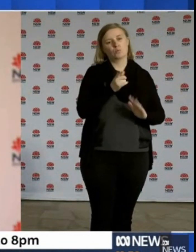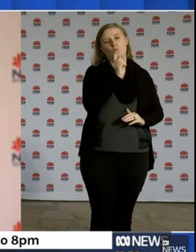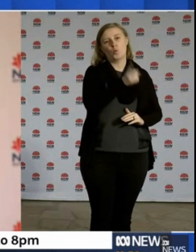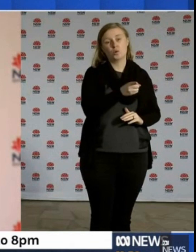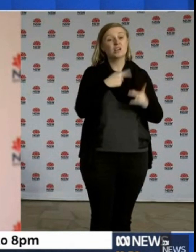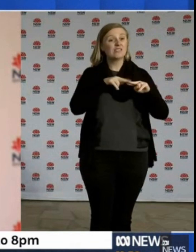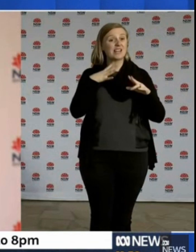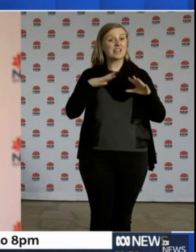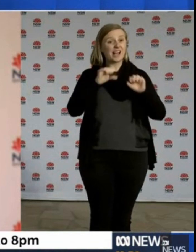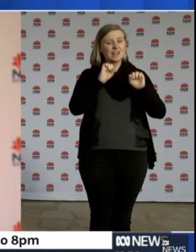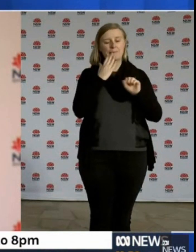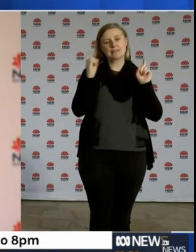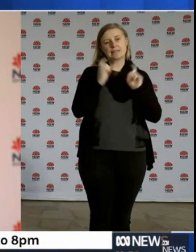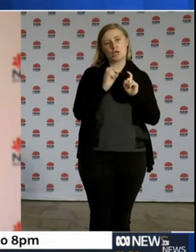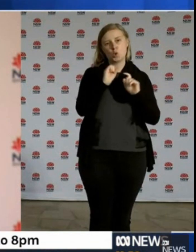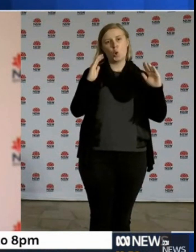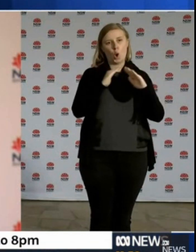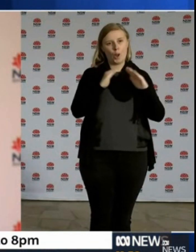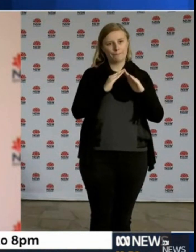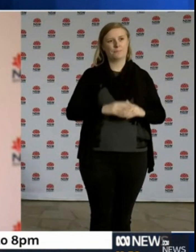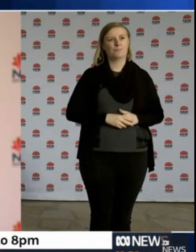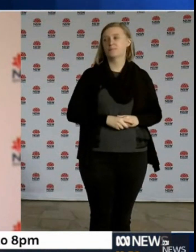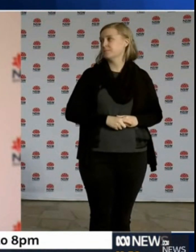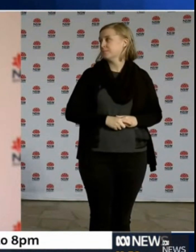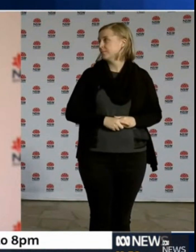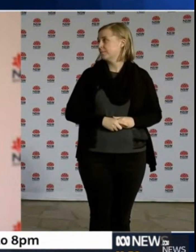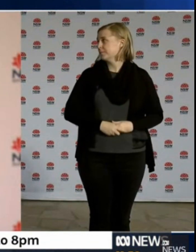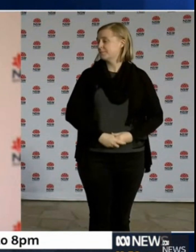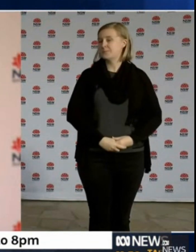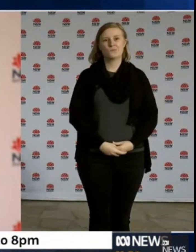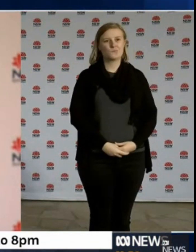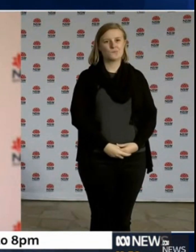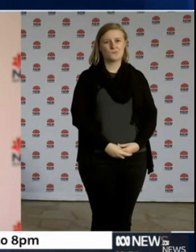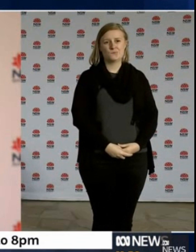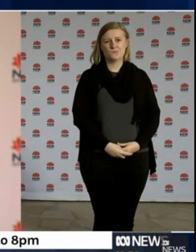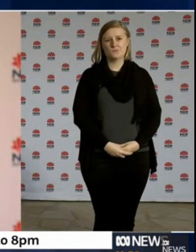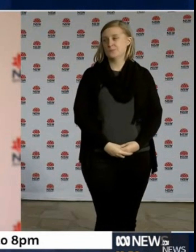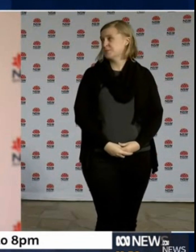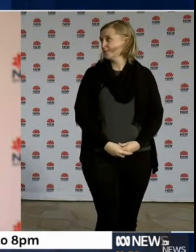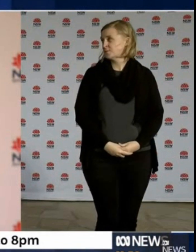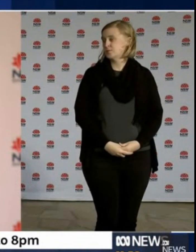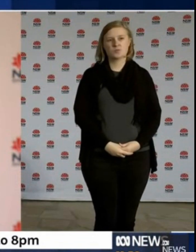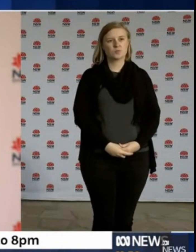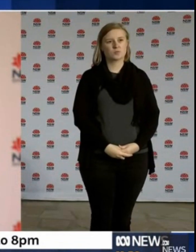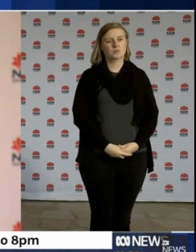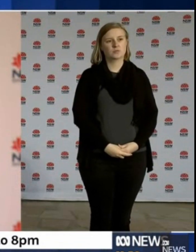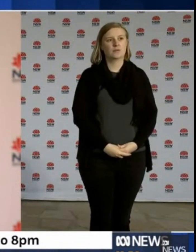you need to exercise, exercise close to home. Just one question on airport workers, please. That's fine.